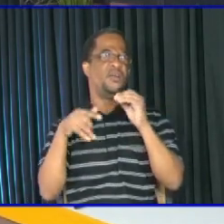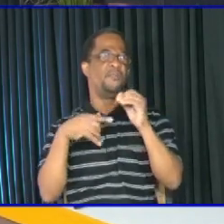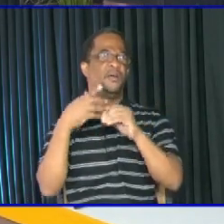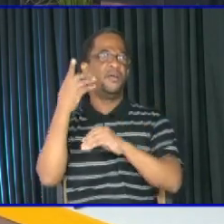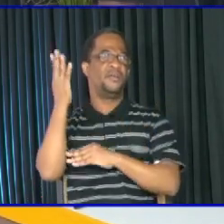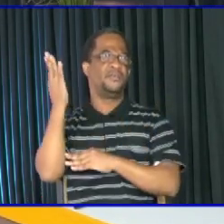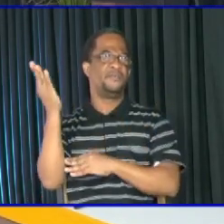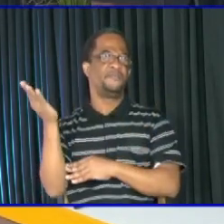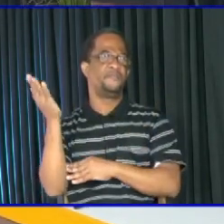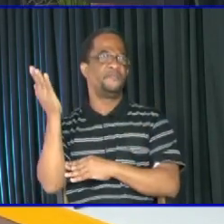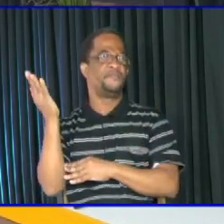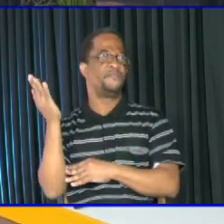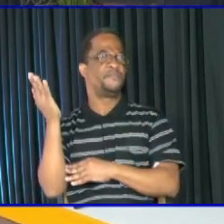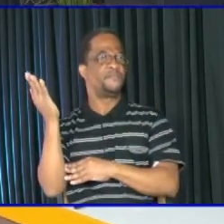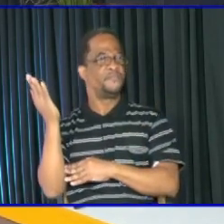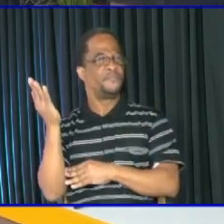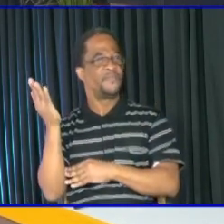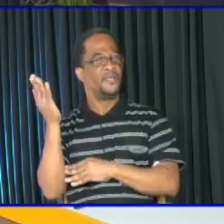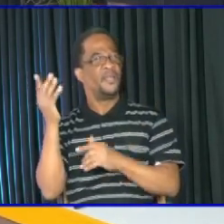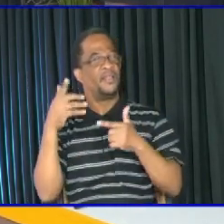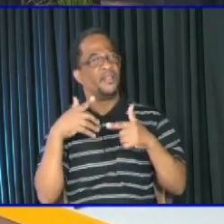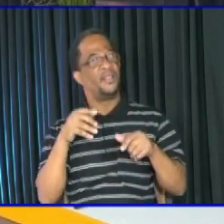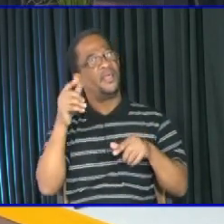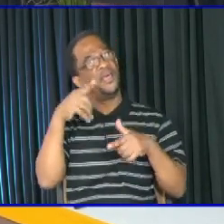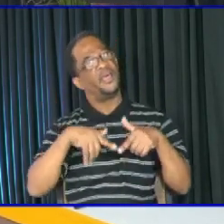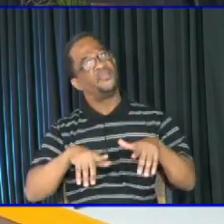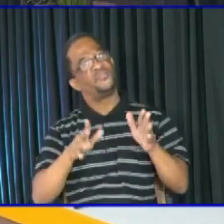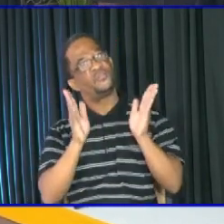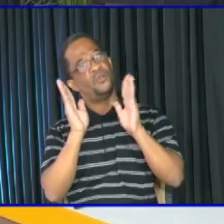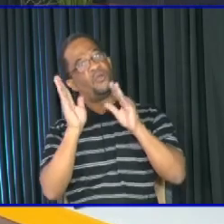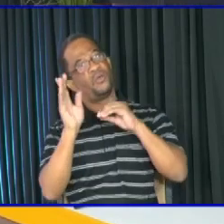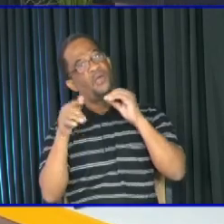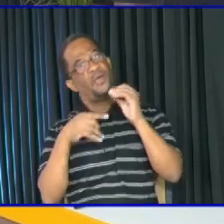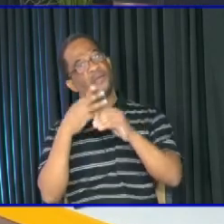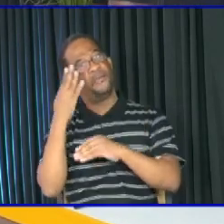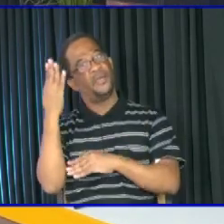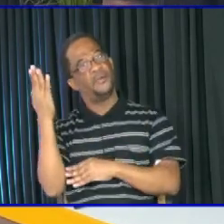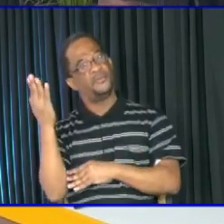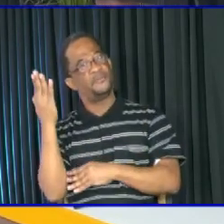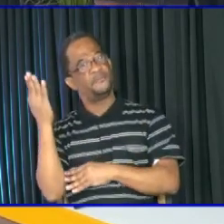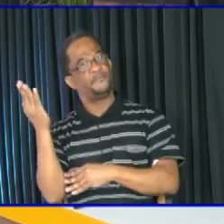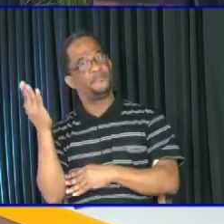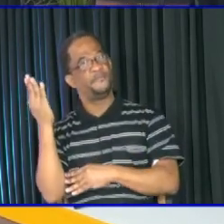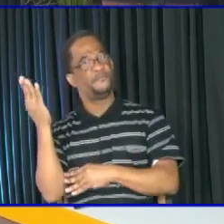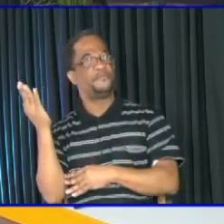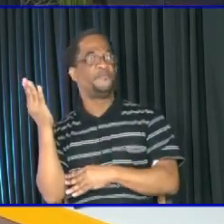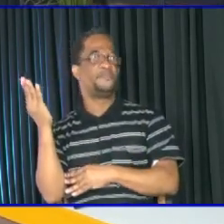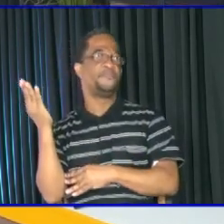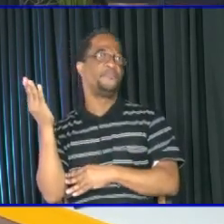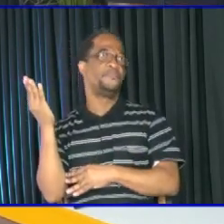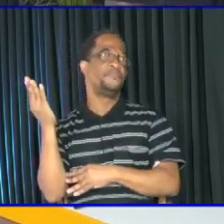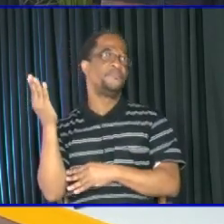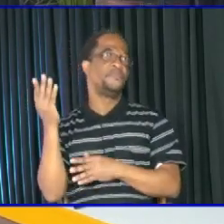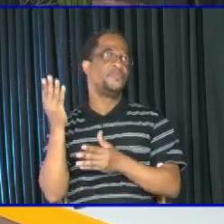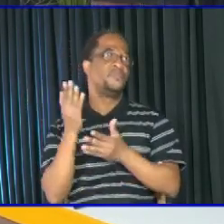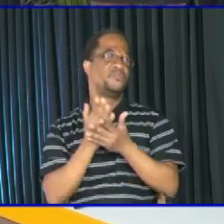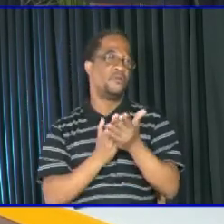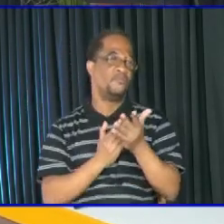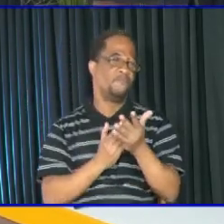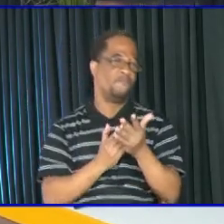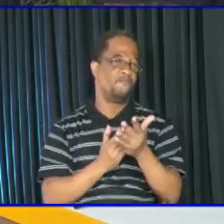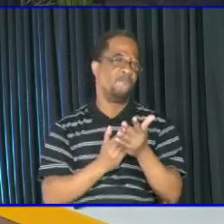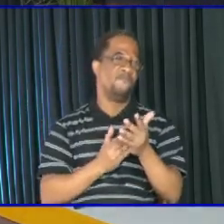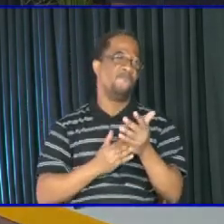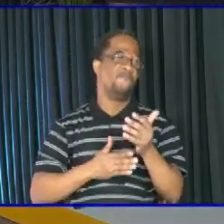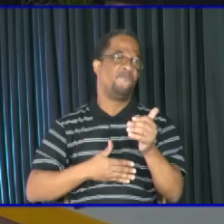talk about, let's talk about Him. Let's talk about Him. Some follow all